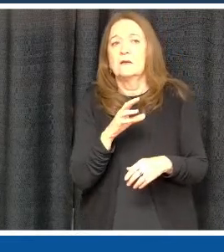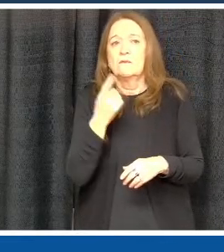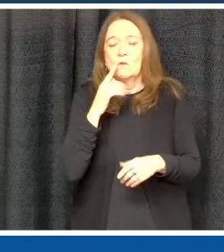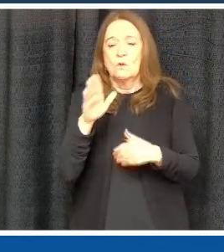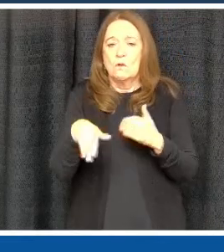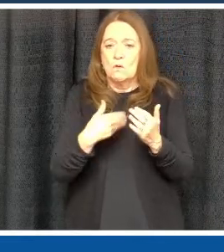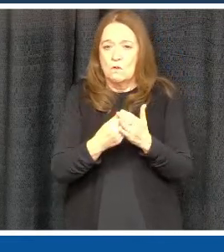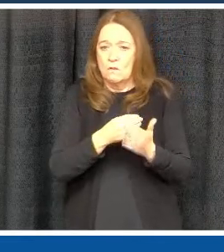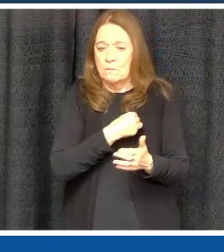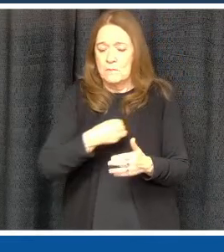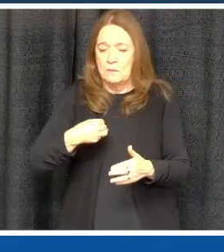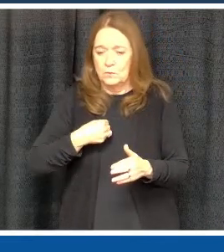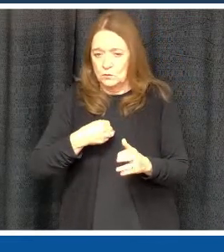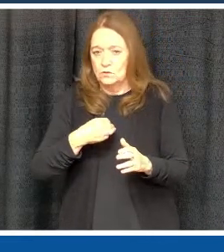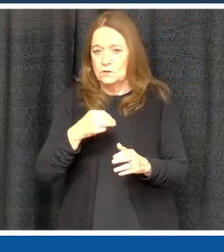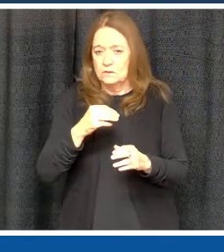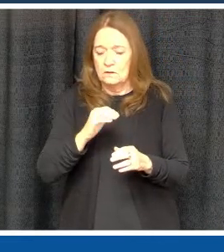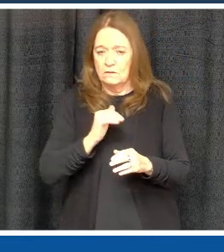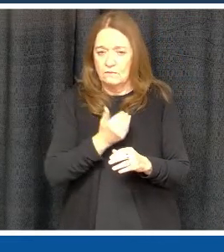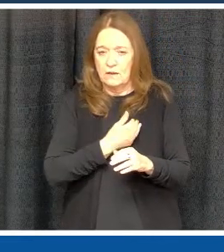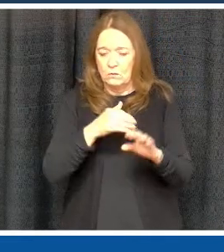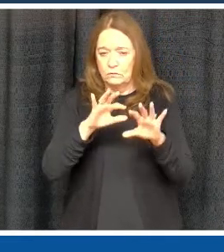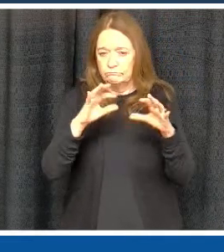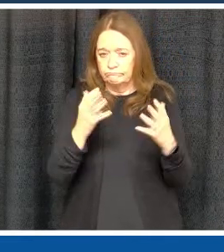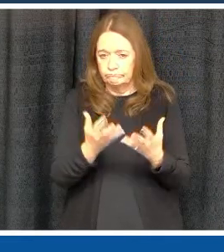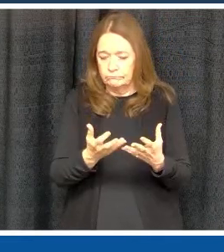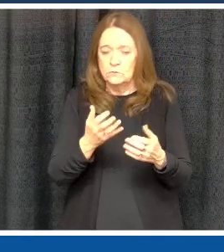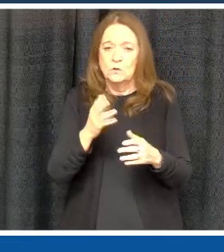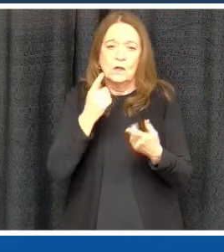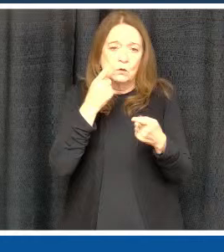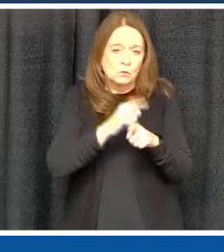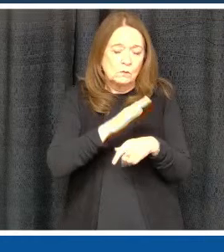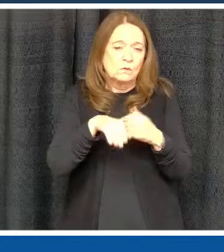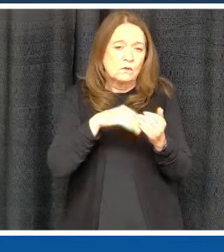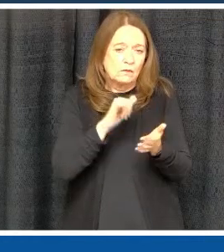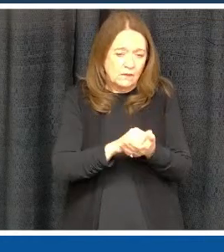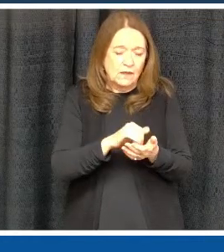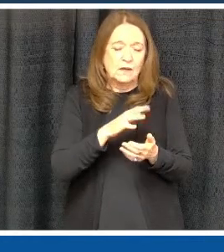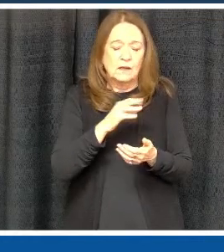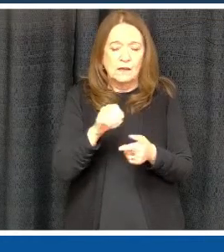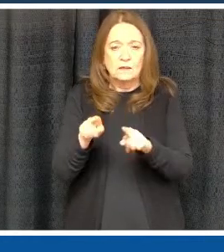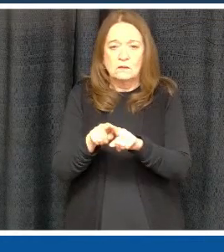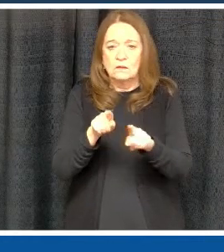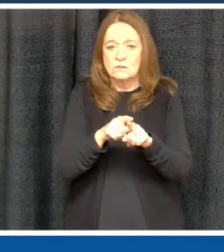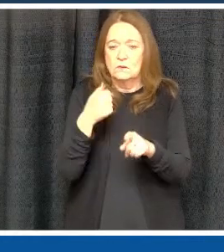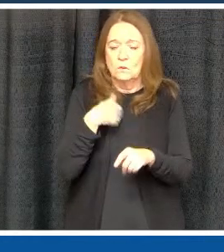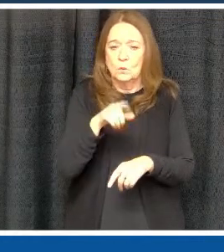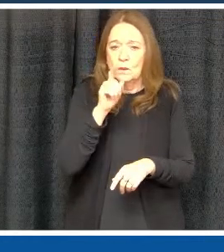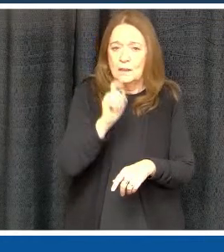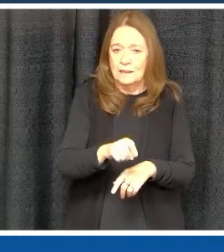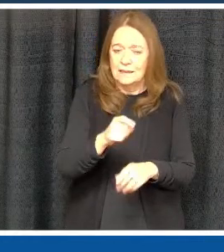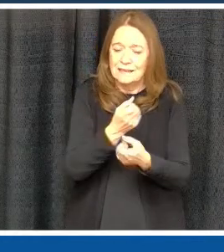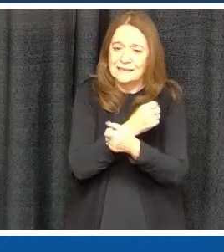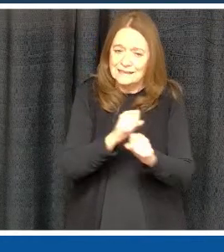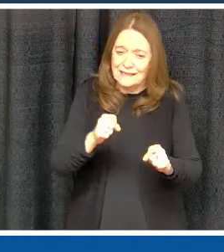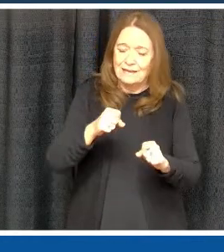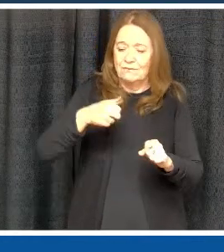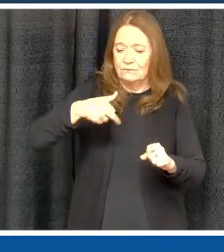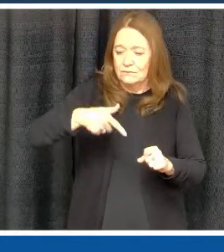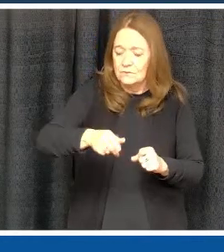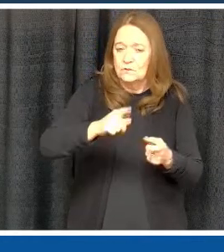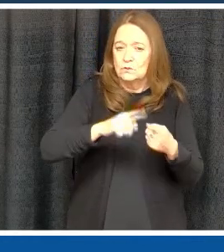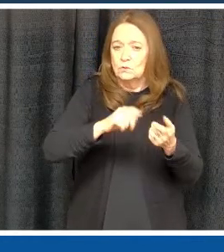all members of our society. So I agree with all that. And also, we need safe routes to schools, since